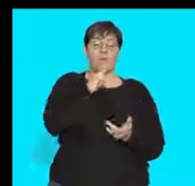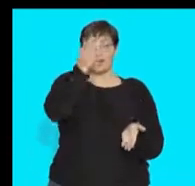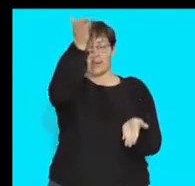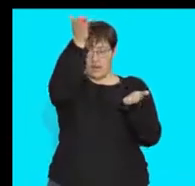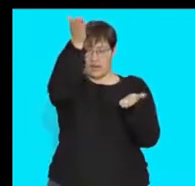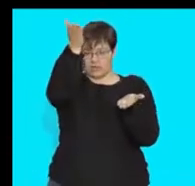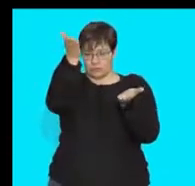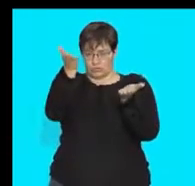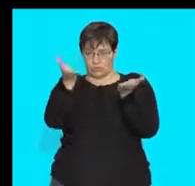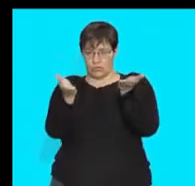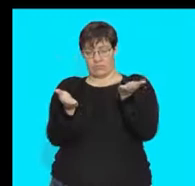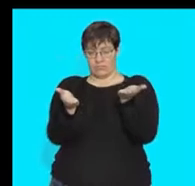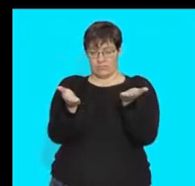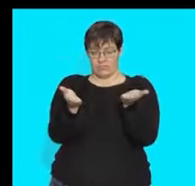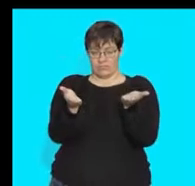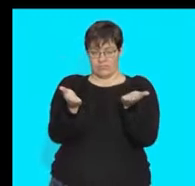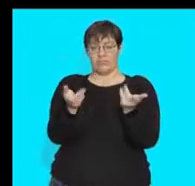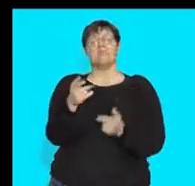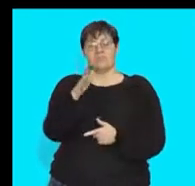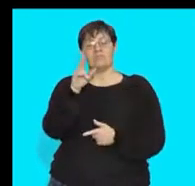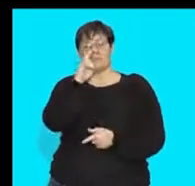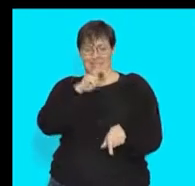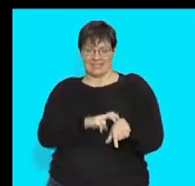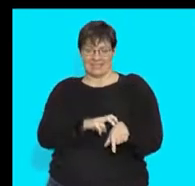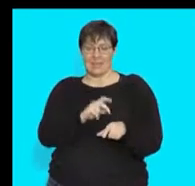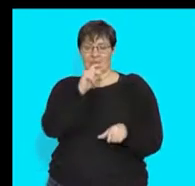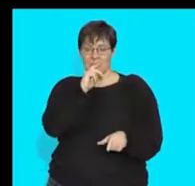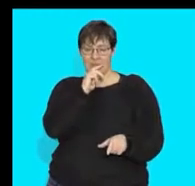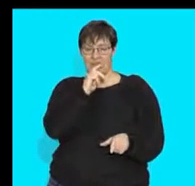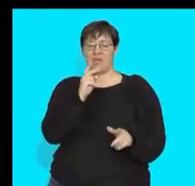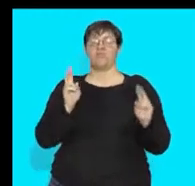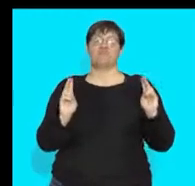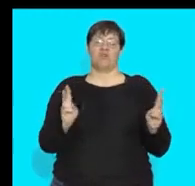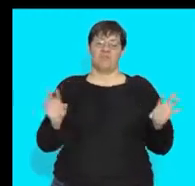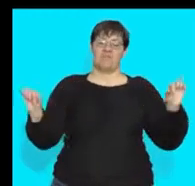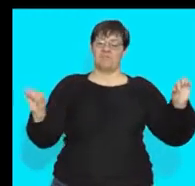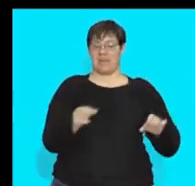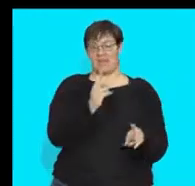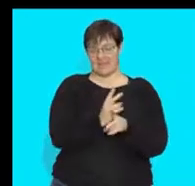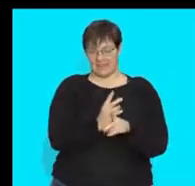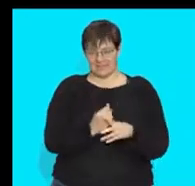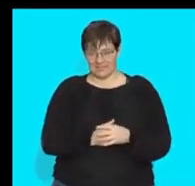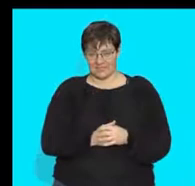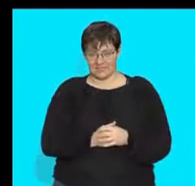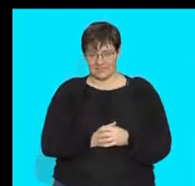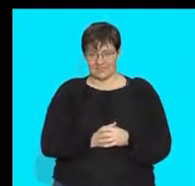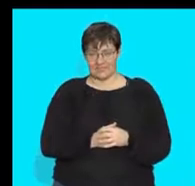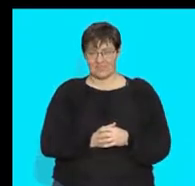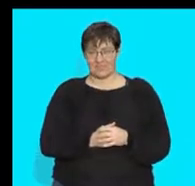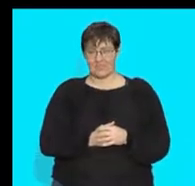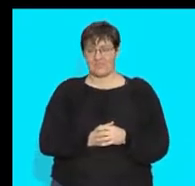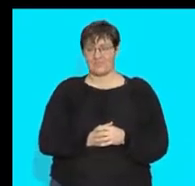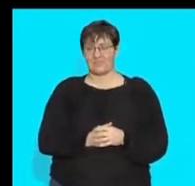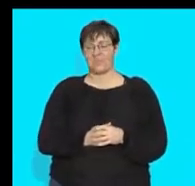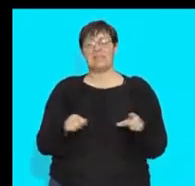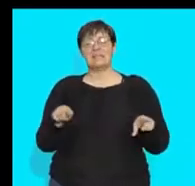to drop, and that is going to bring about normality again. We also looked